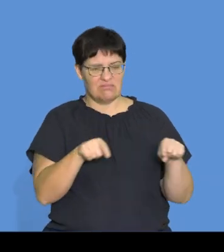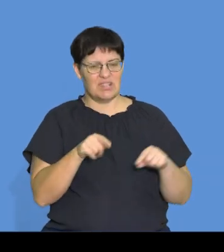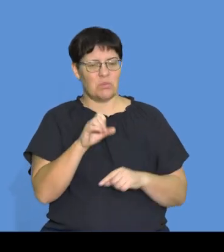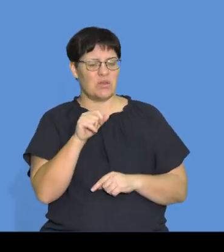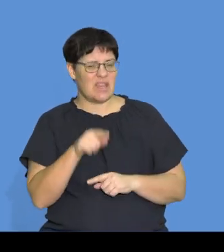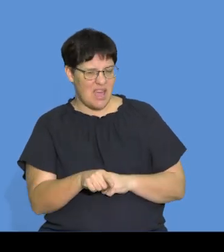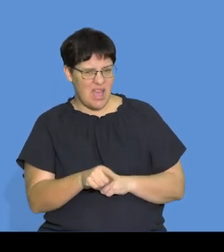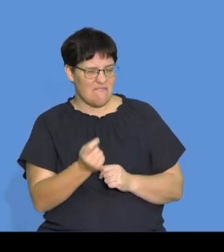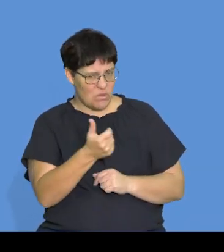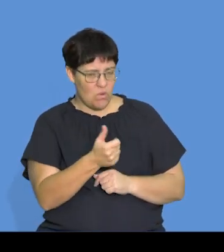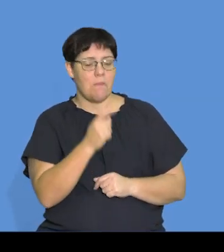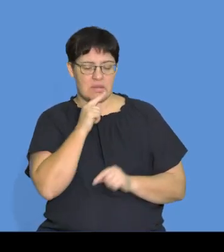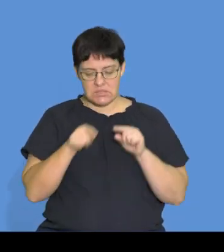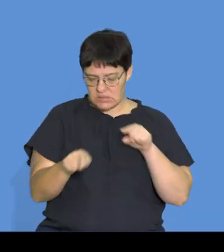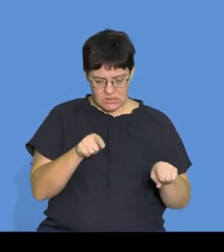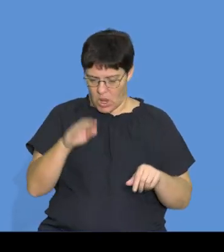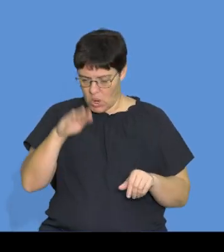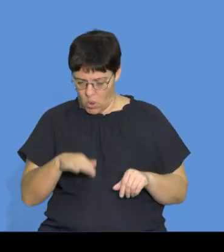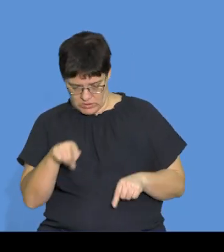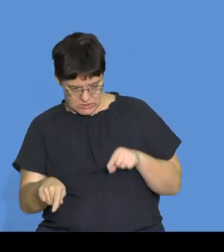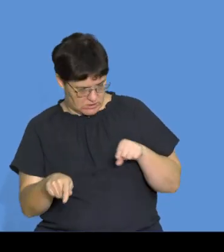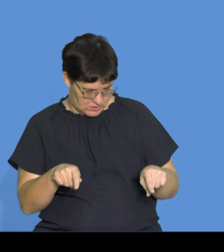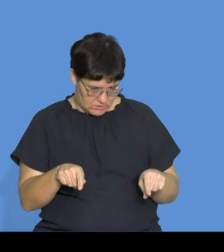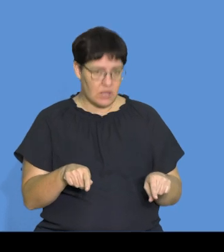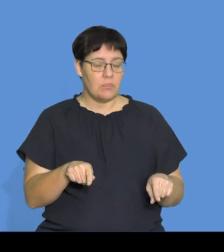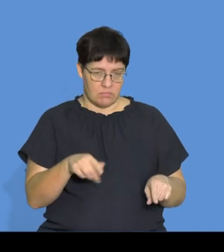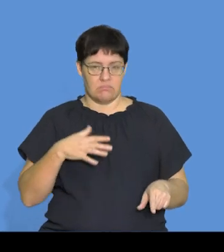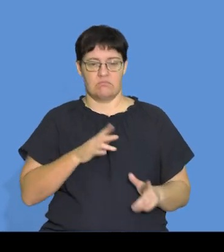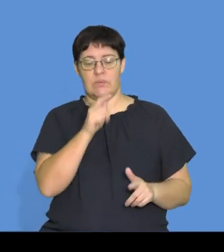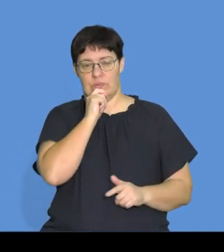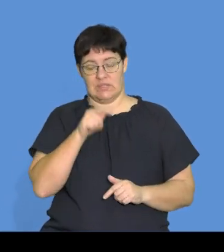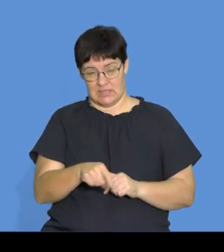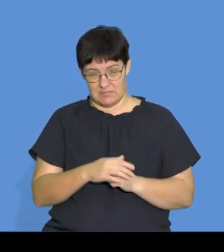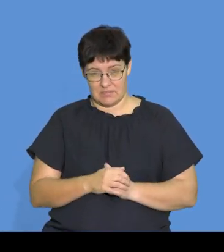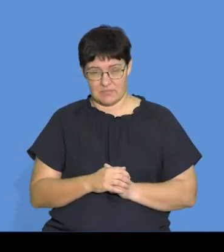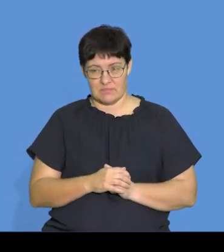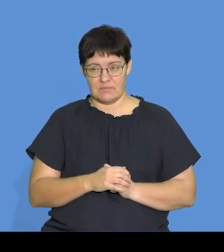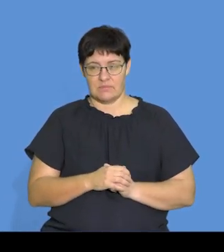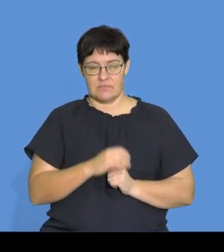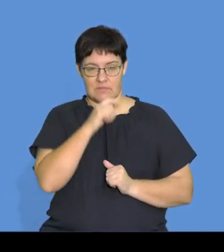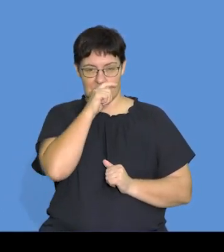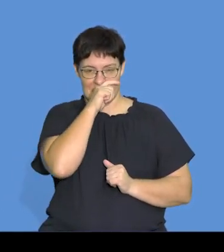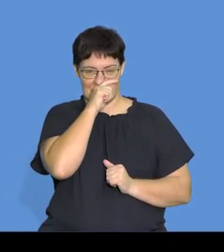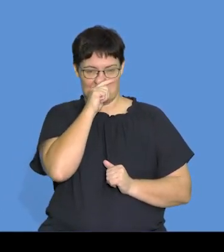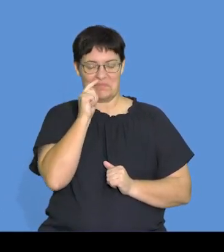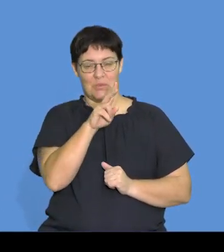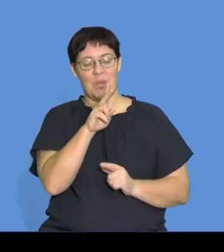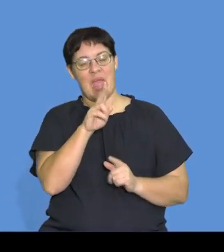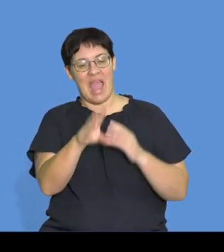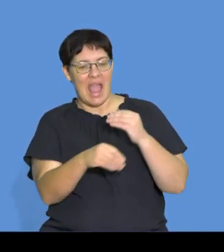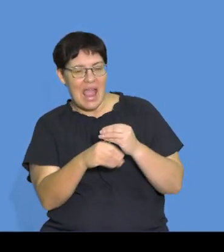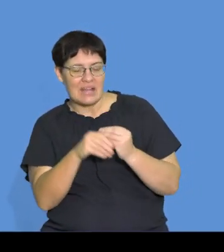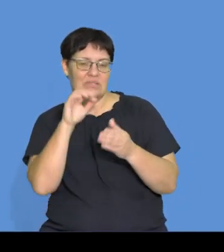I must always have which one is the lowest, and that's what I will be using. So when you're adding and